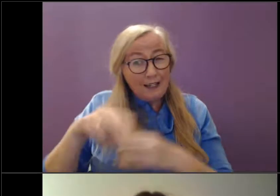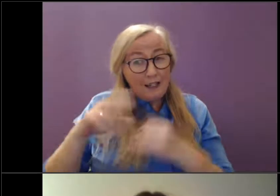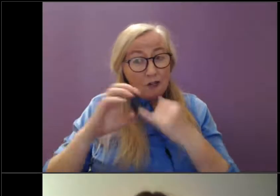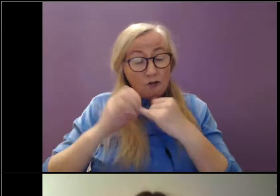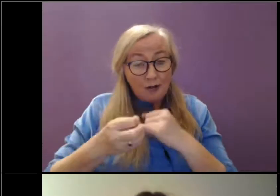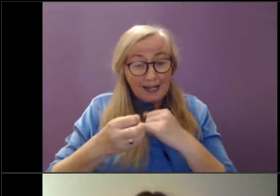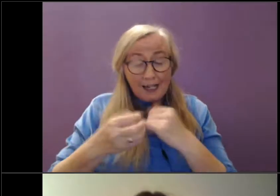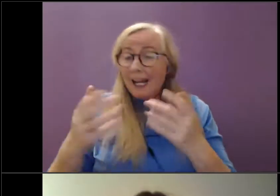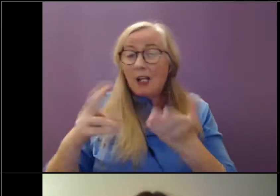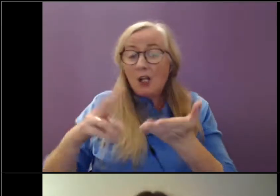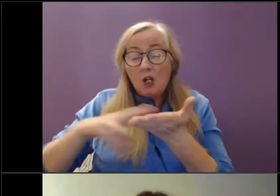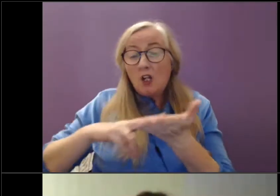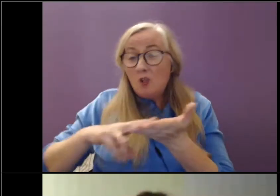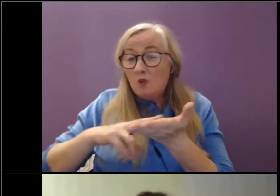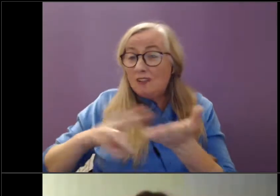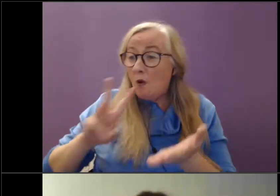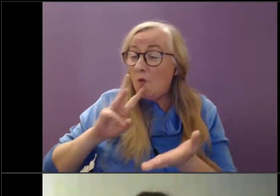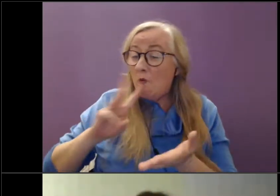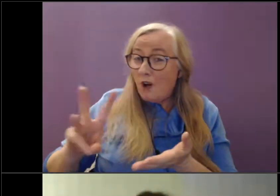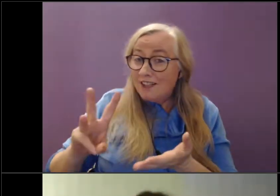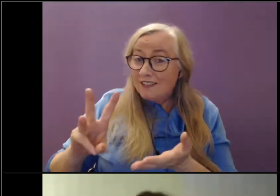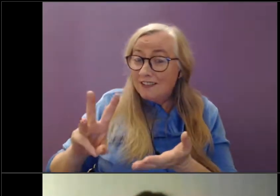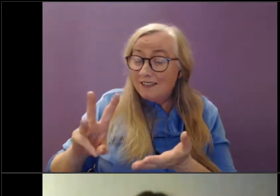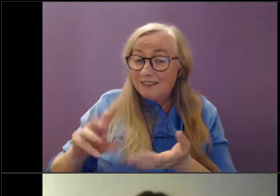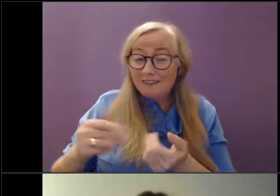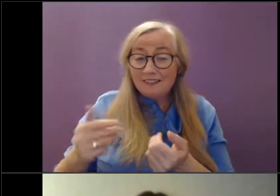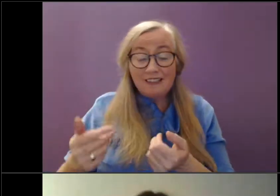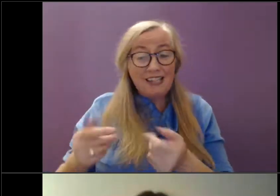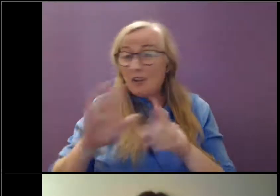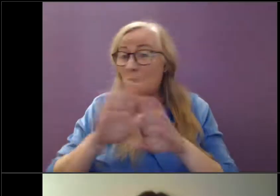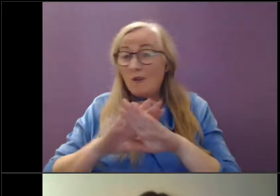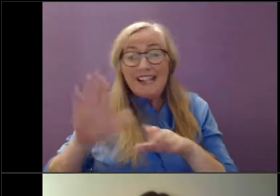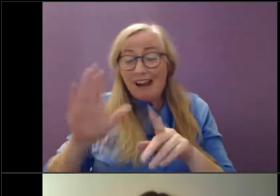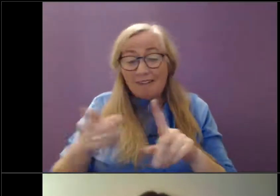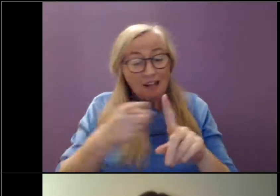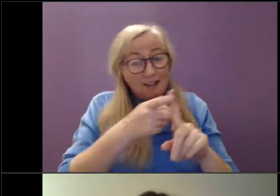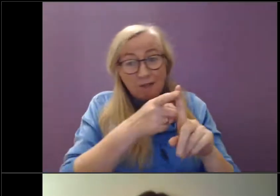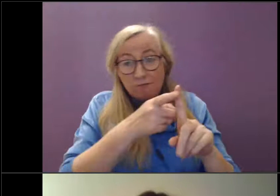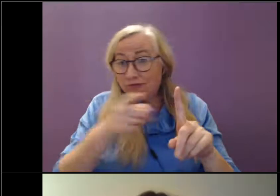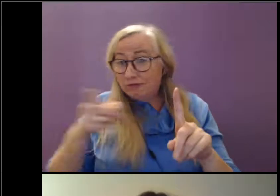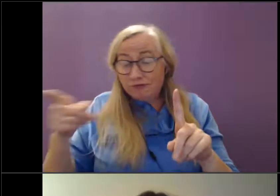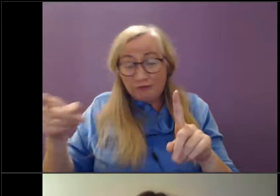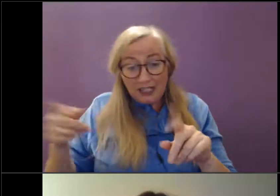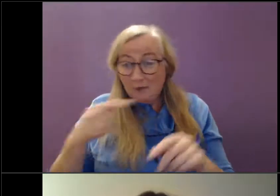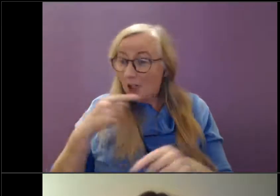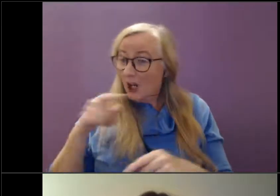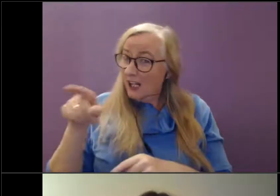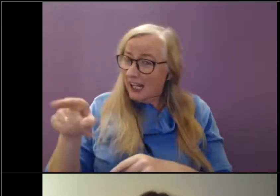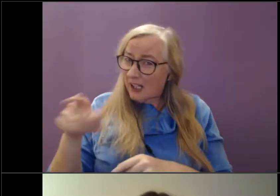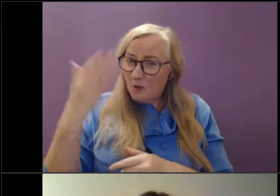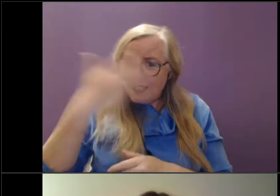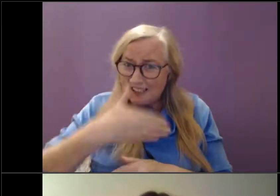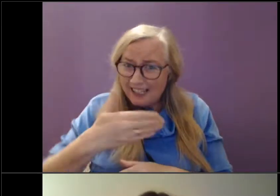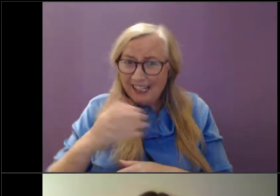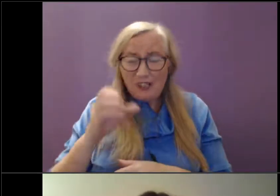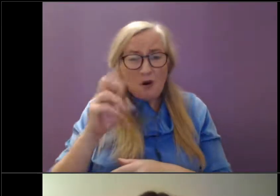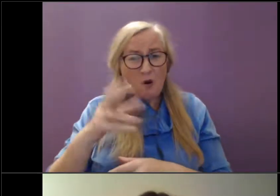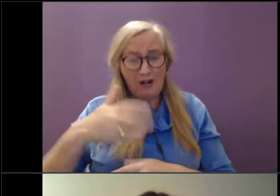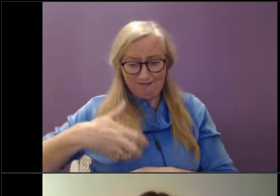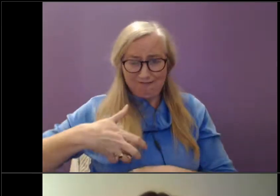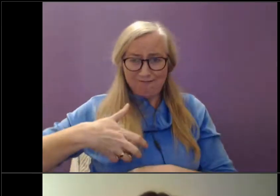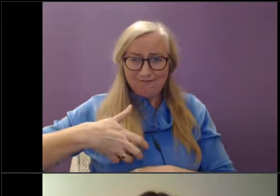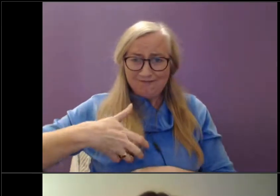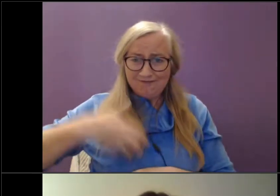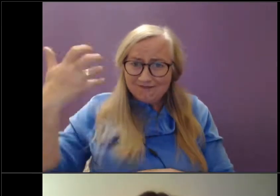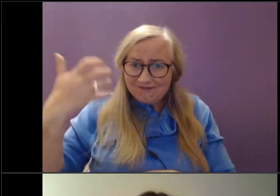use words, so like they don't have to use sentences, but like to say to the young person, are you sad, or is it more of a frustration that you're